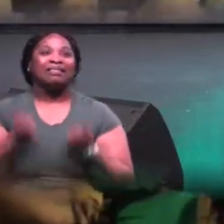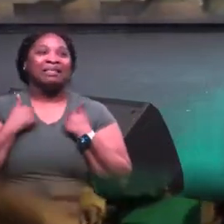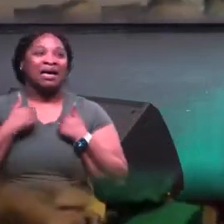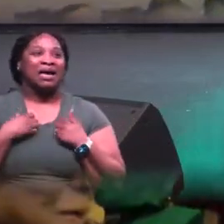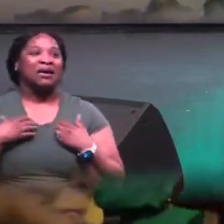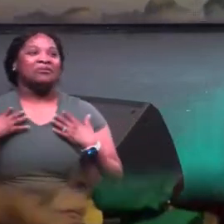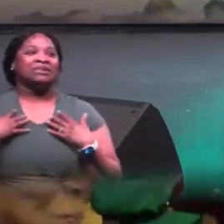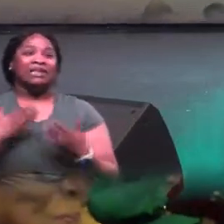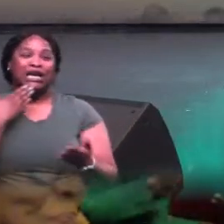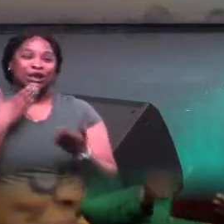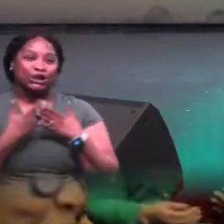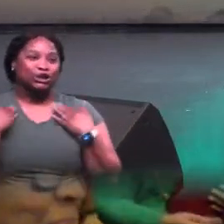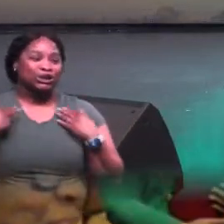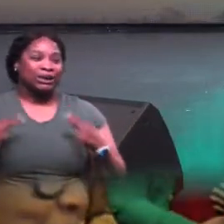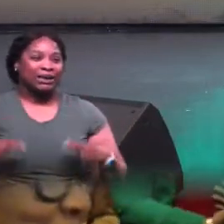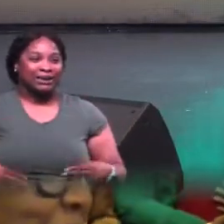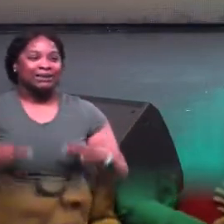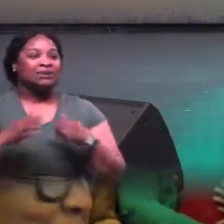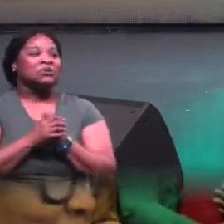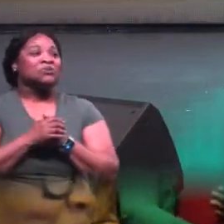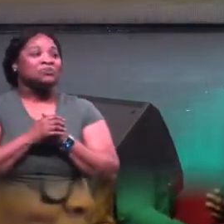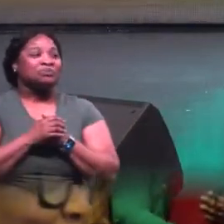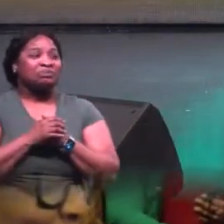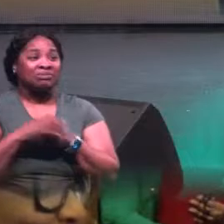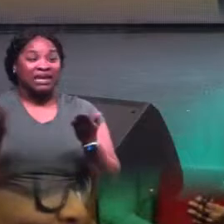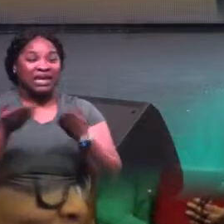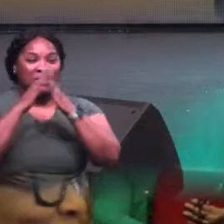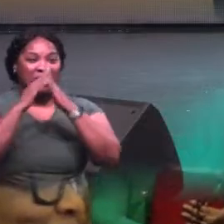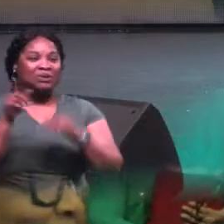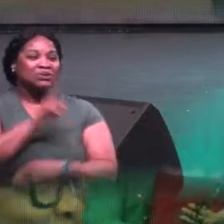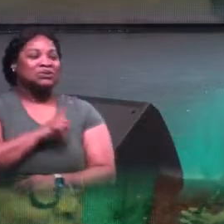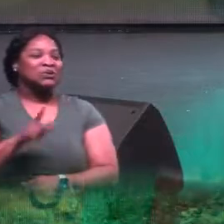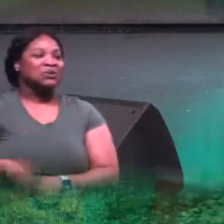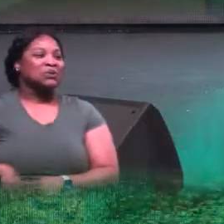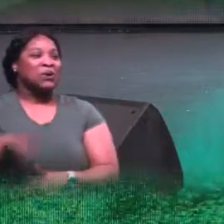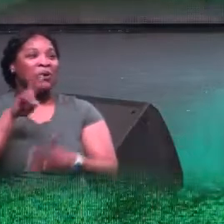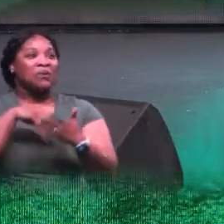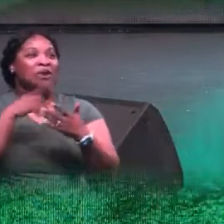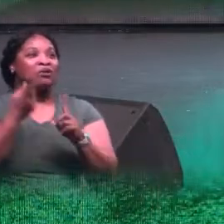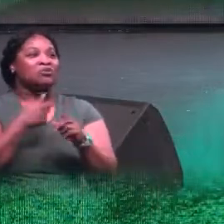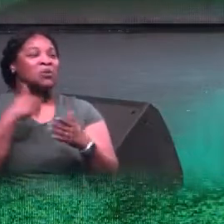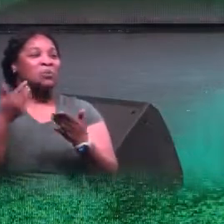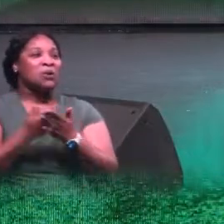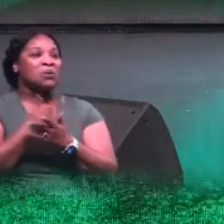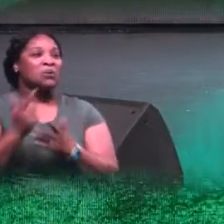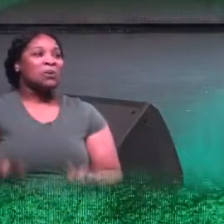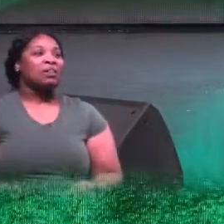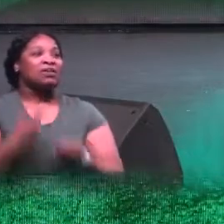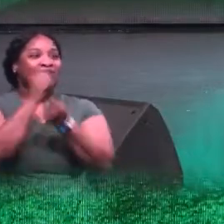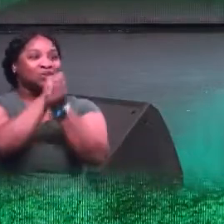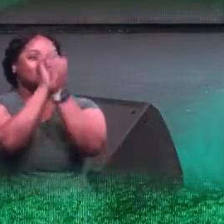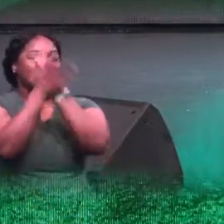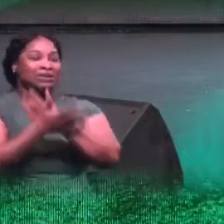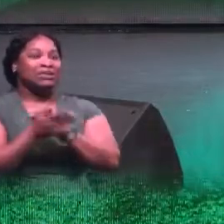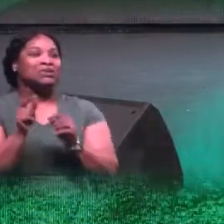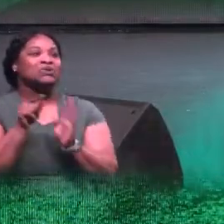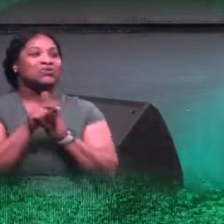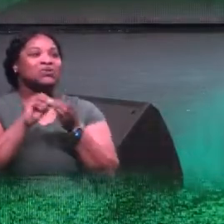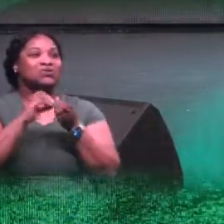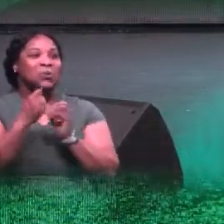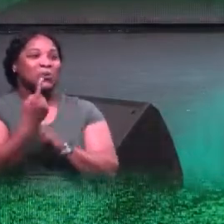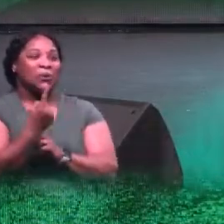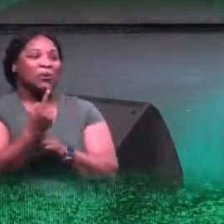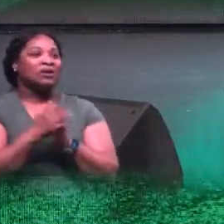well in the house of the Lord today. Reading from the New Living Translation, verse number